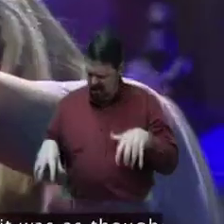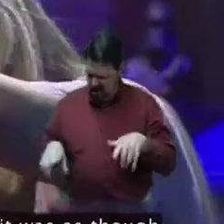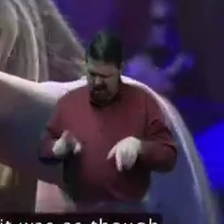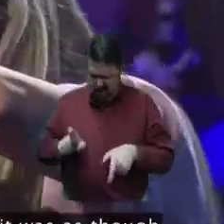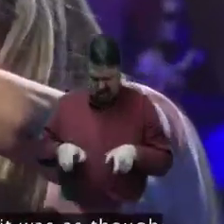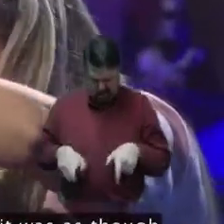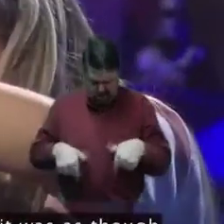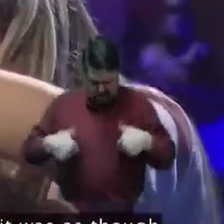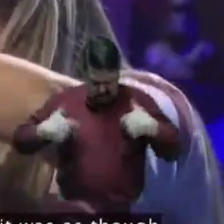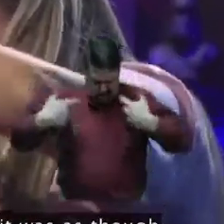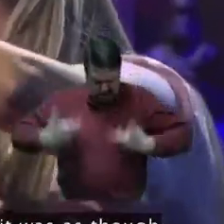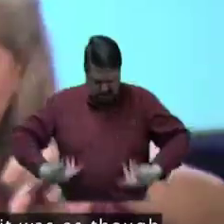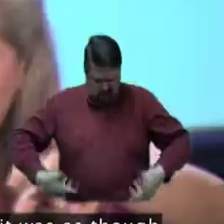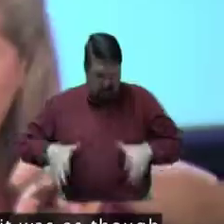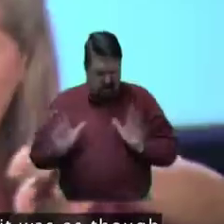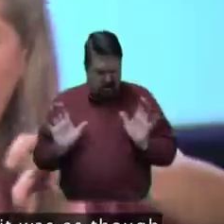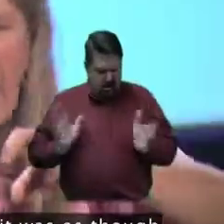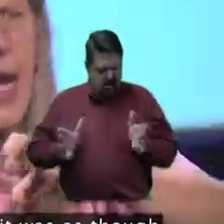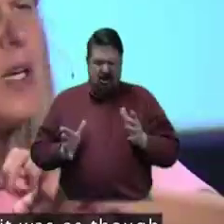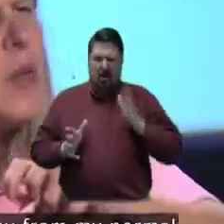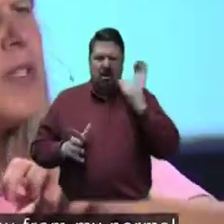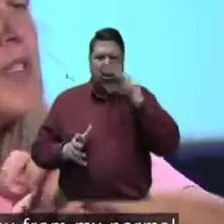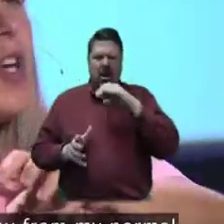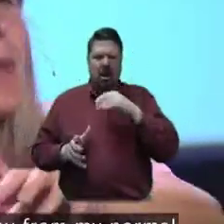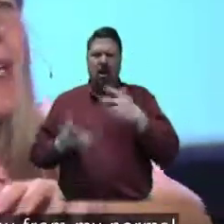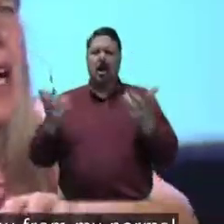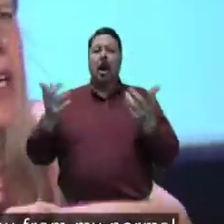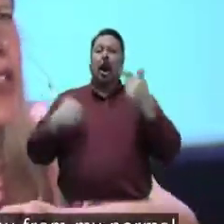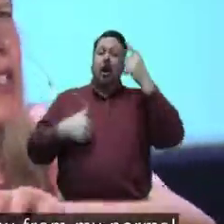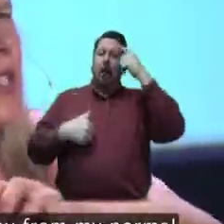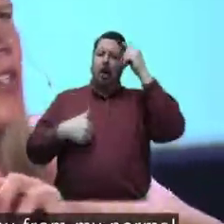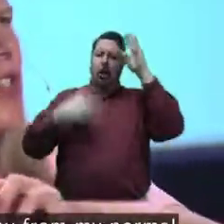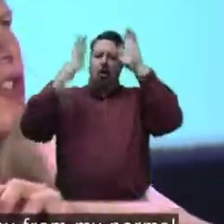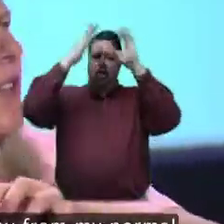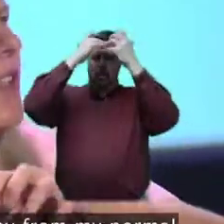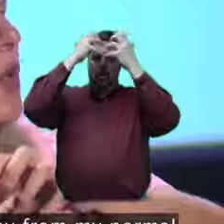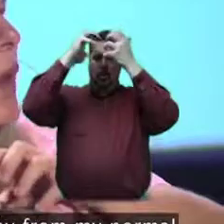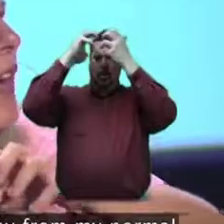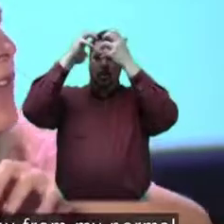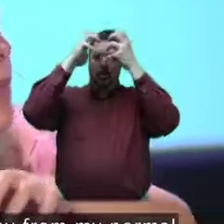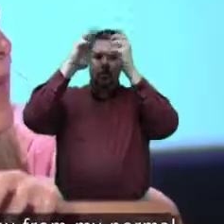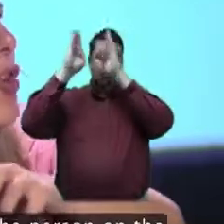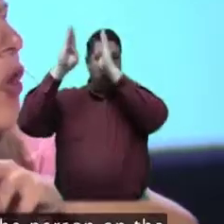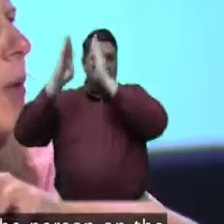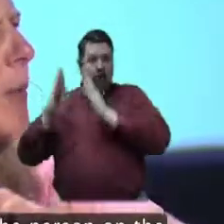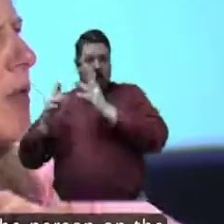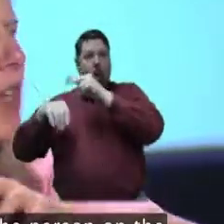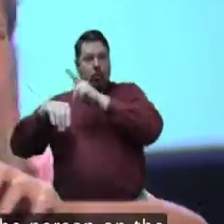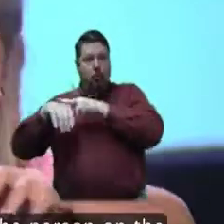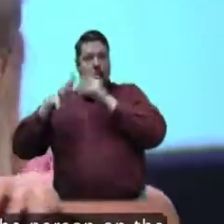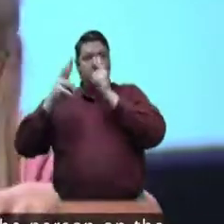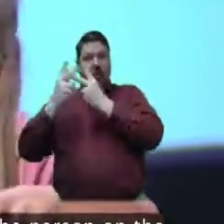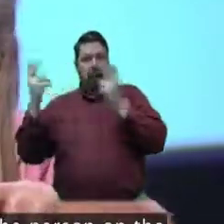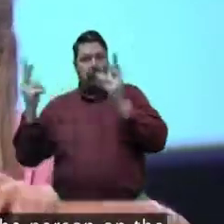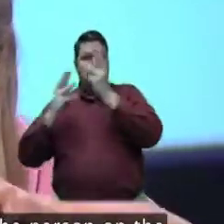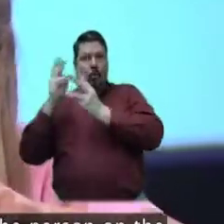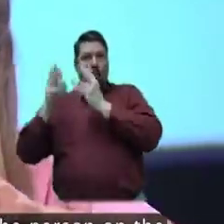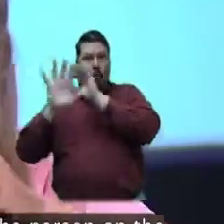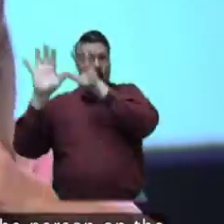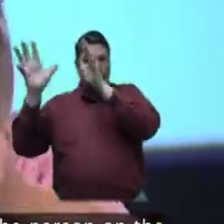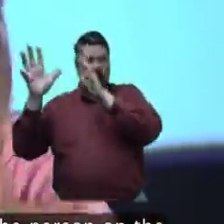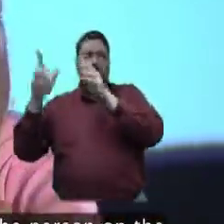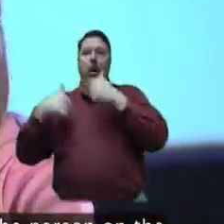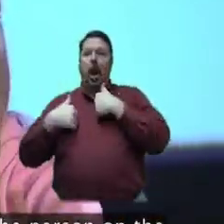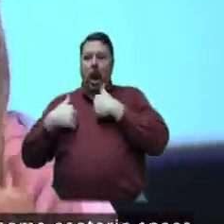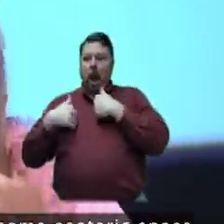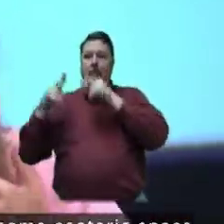I am a weird-looking thing. And it was as though my consciousness had shifted away from my normal perception of reality,